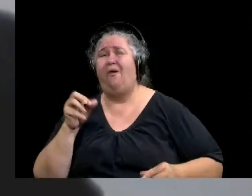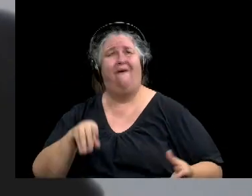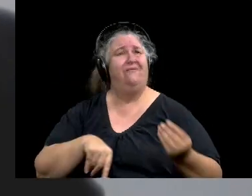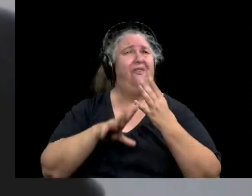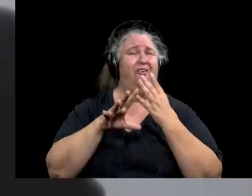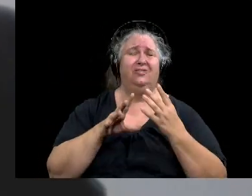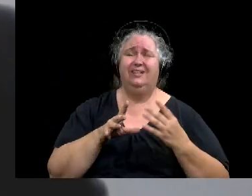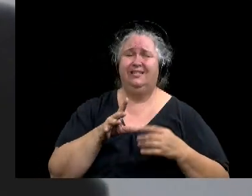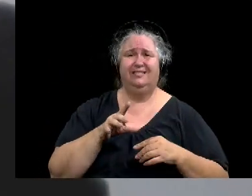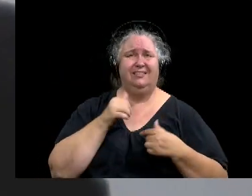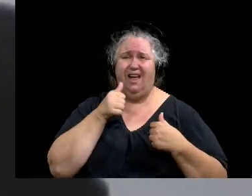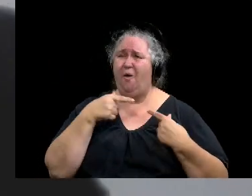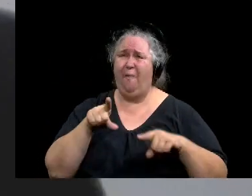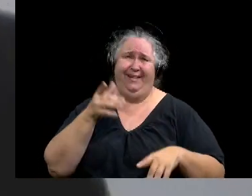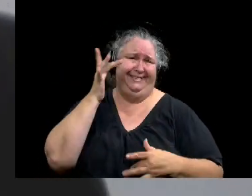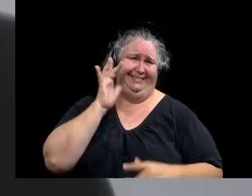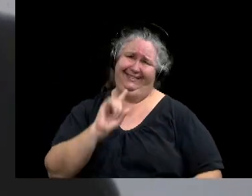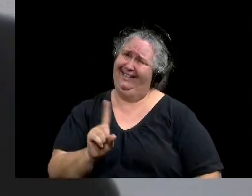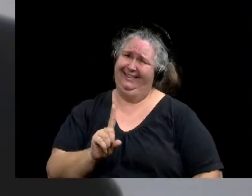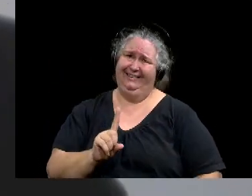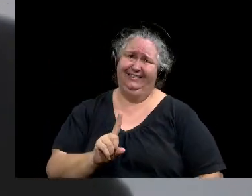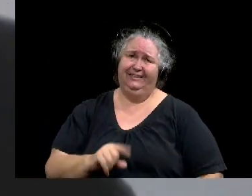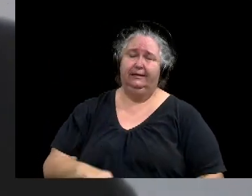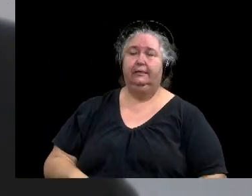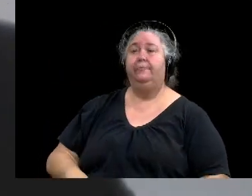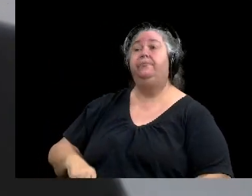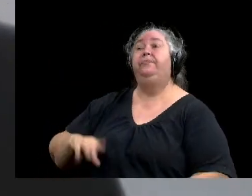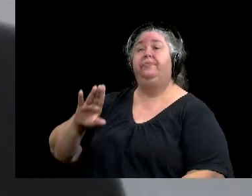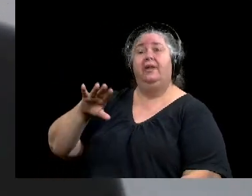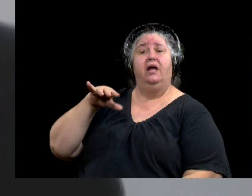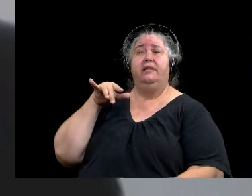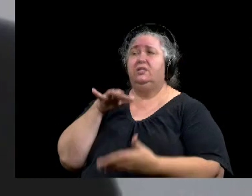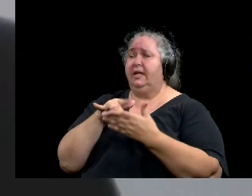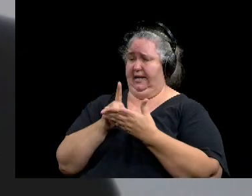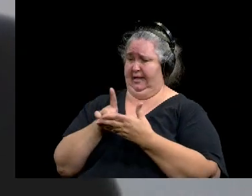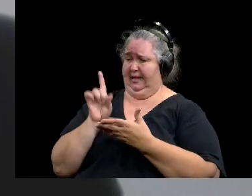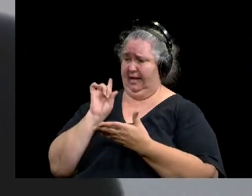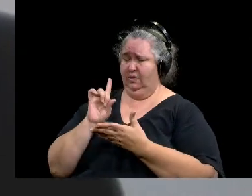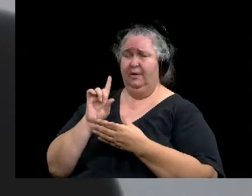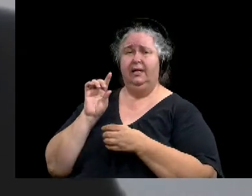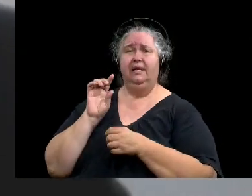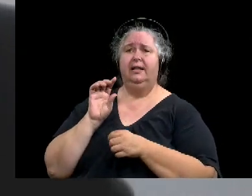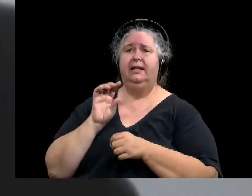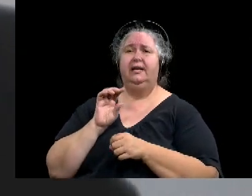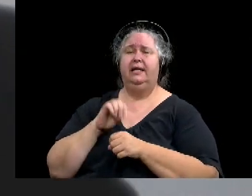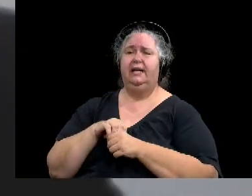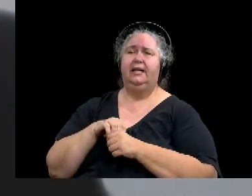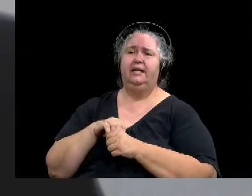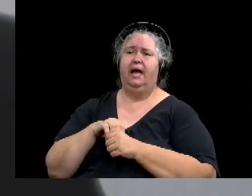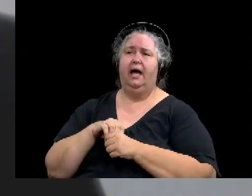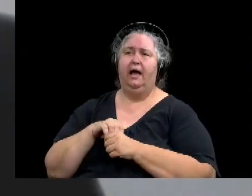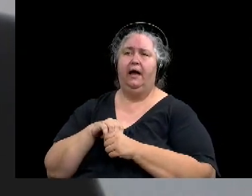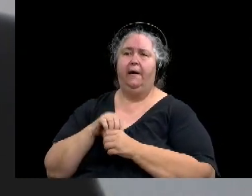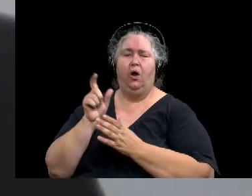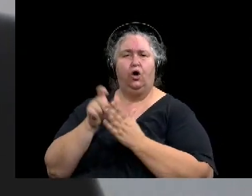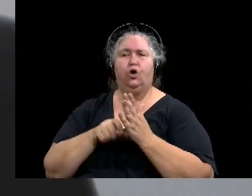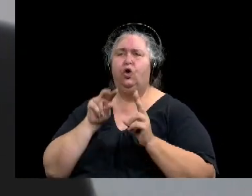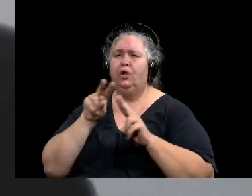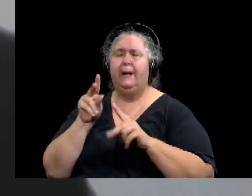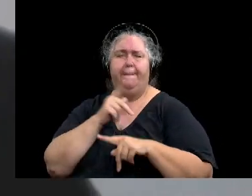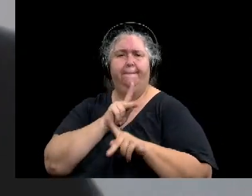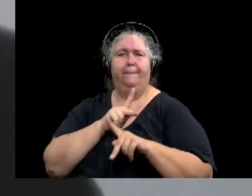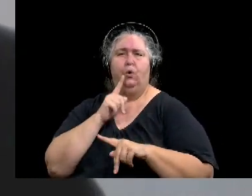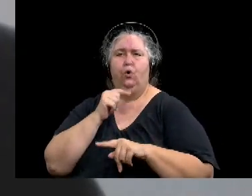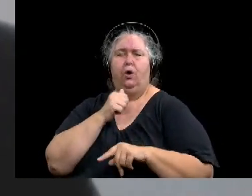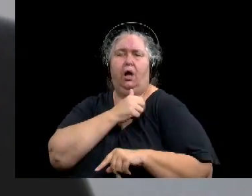sick. There was a study published just last week in the Annals of Internal Medicine looking at patients who were hospitalized